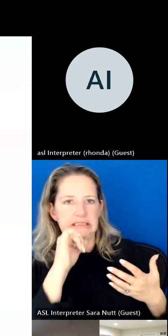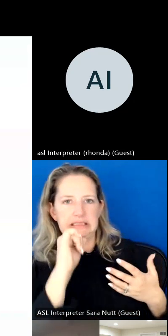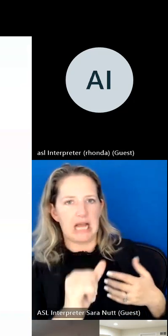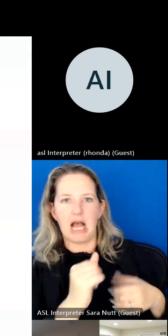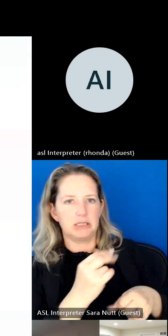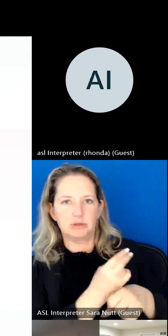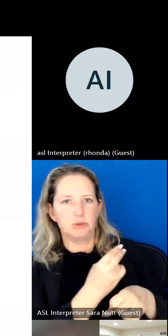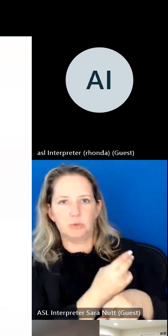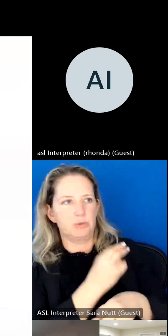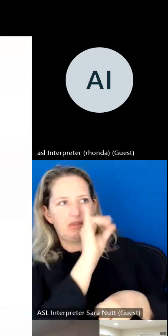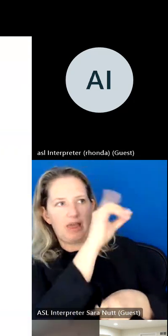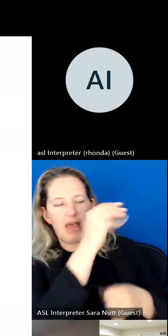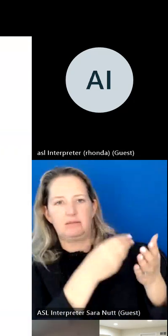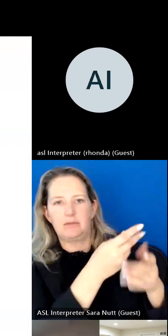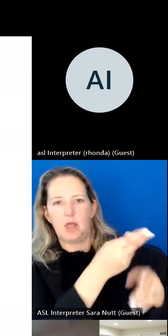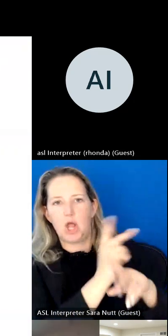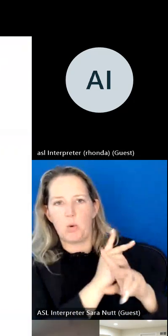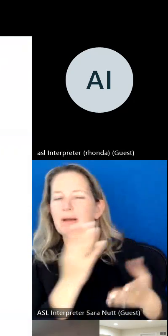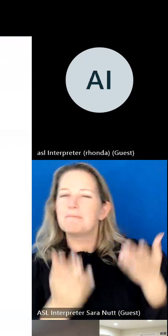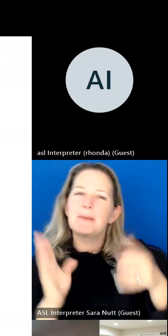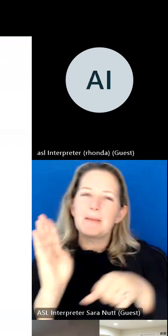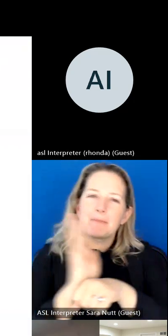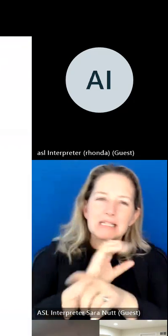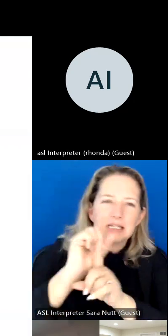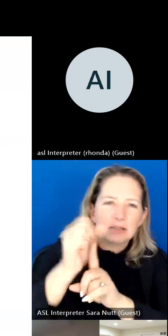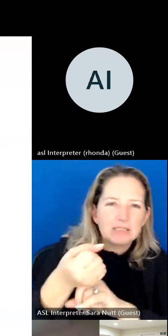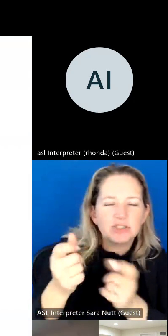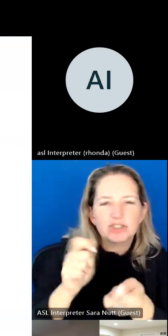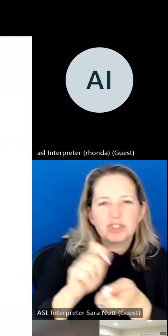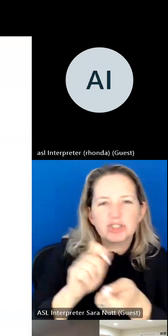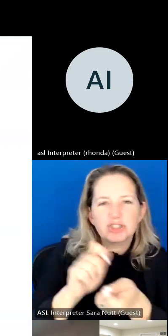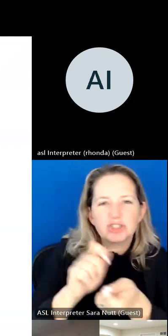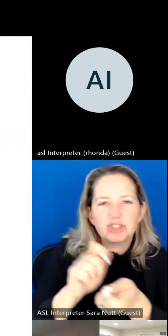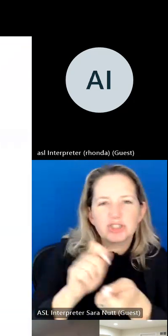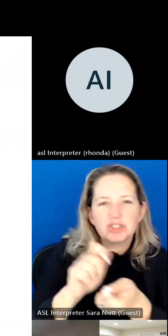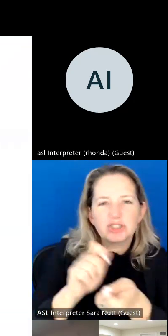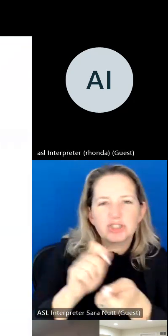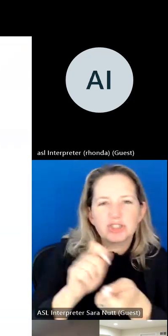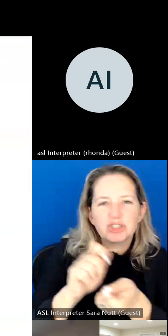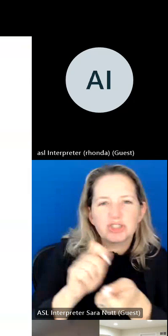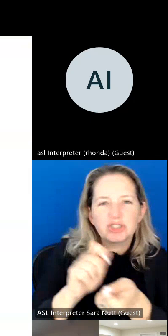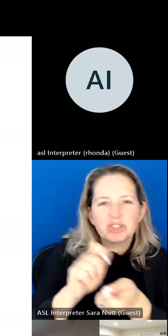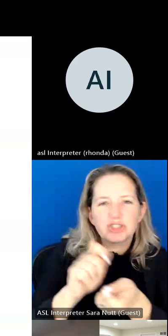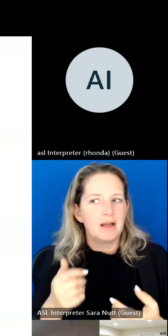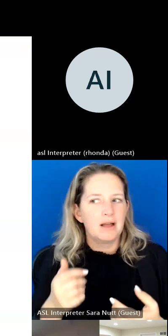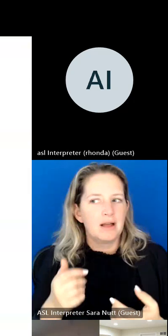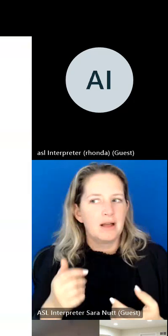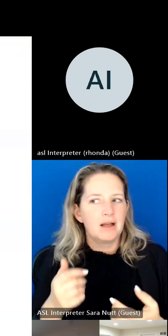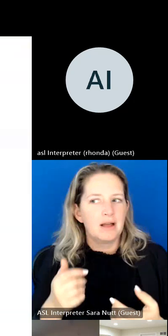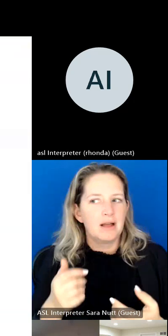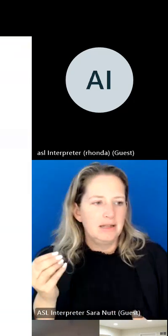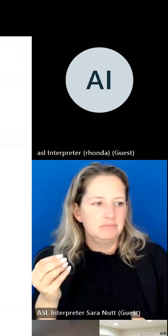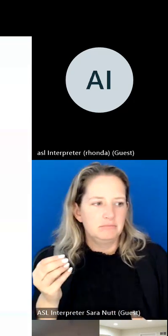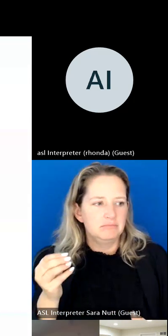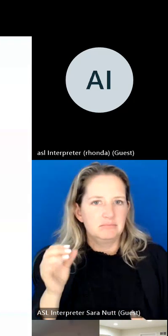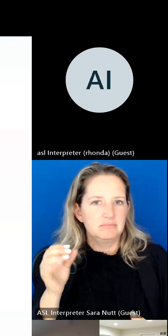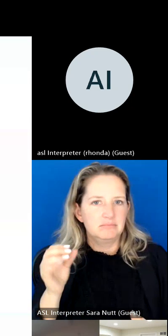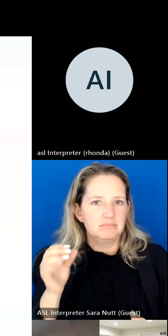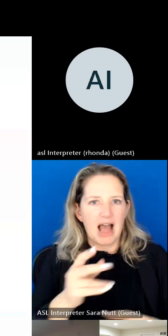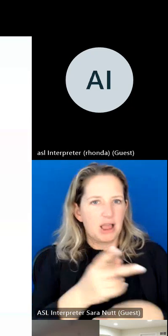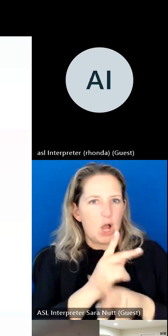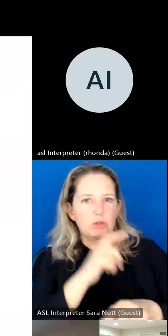and business circumstances might change, which means that which results in the loan no longer being